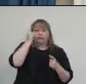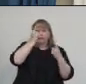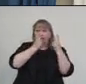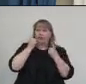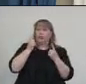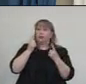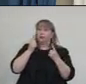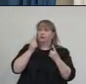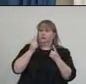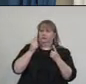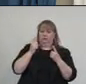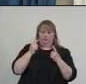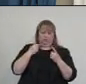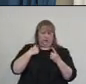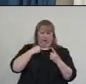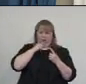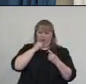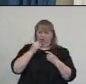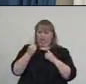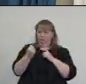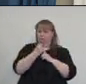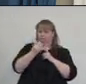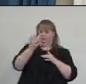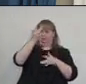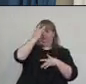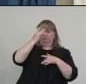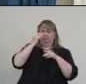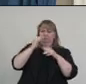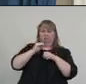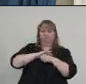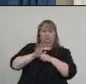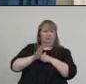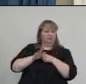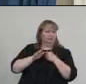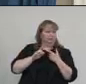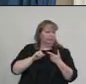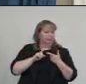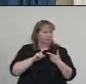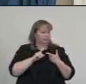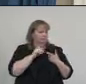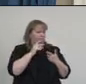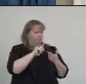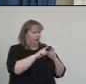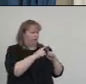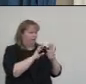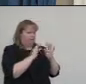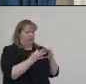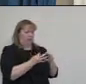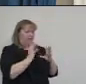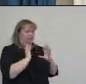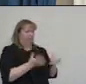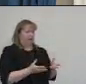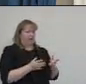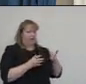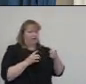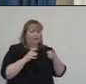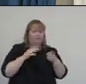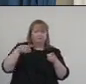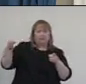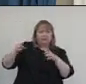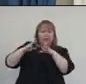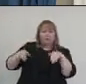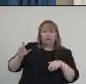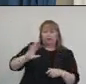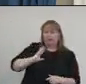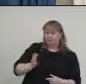sitting at home. Why are schools closed? Why can't you grab a beer with your buddies or go to a game with your family? I get it. I